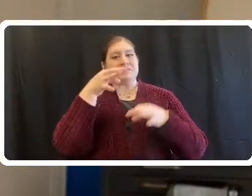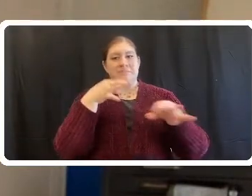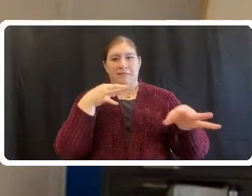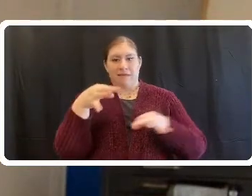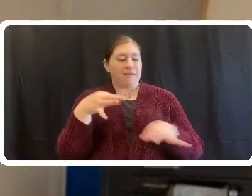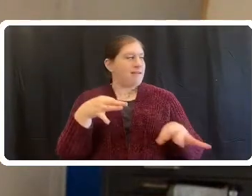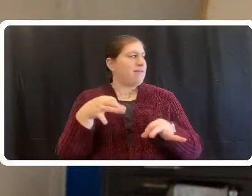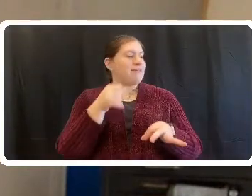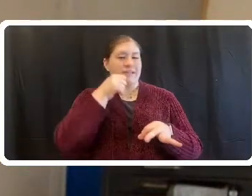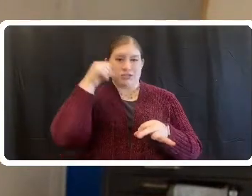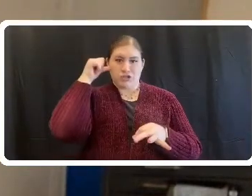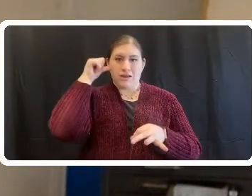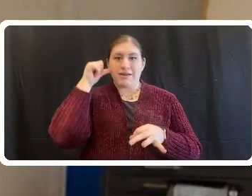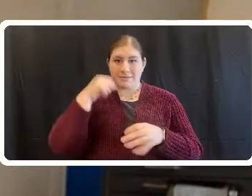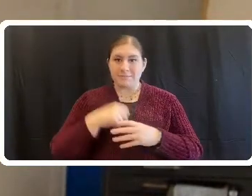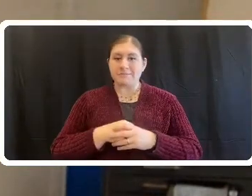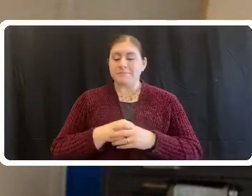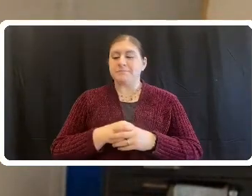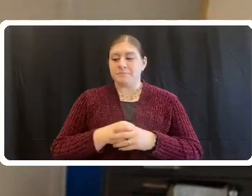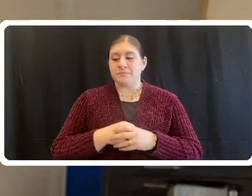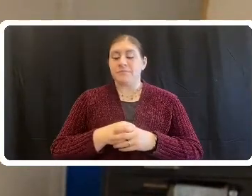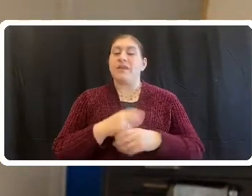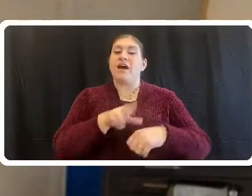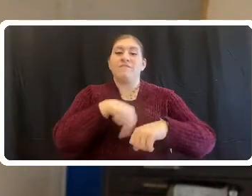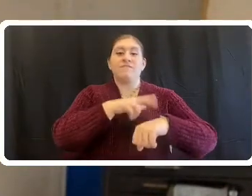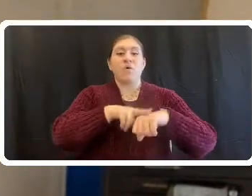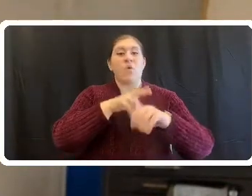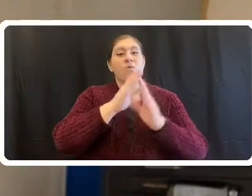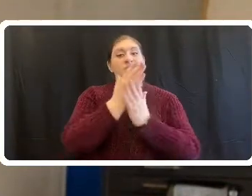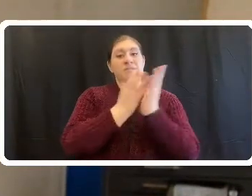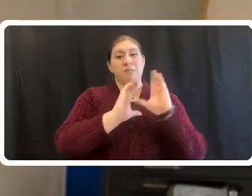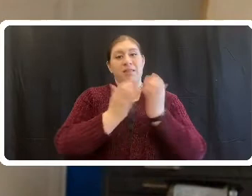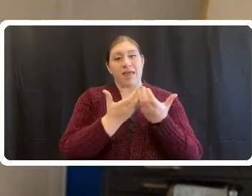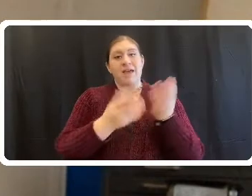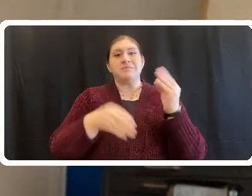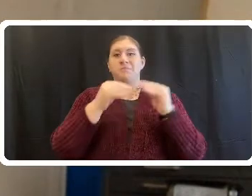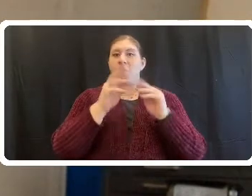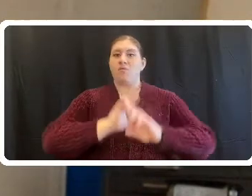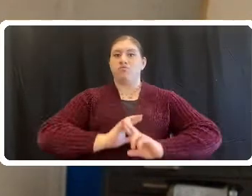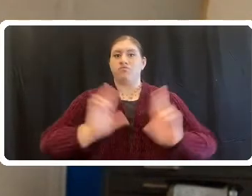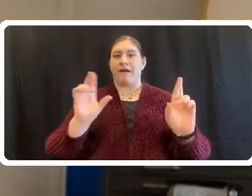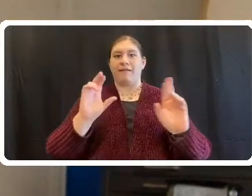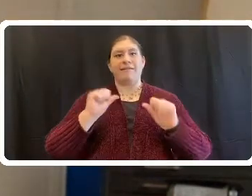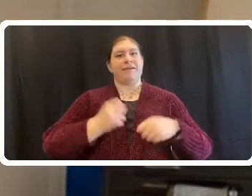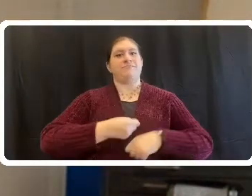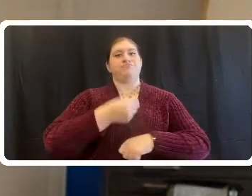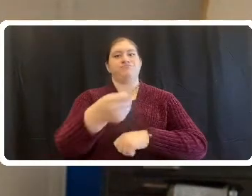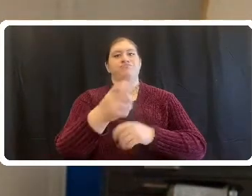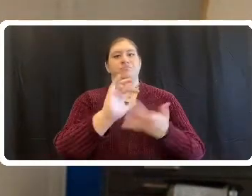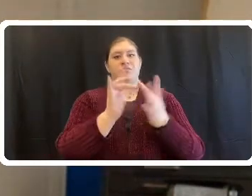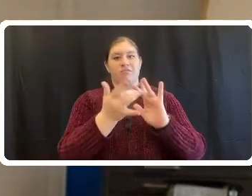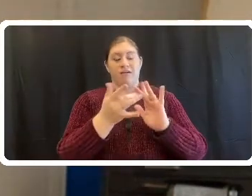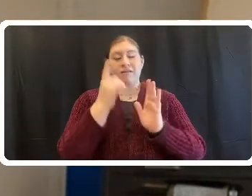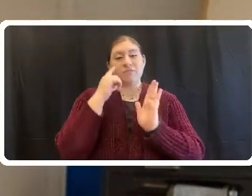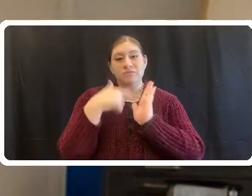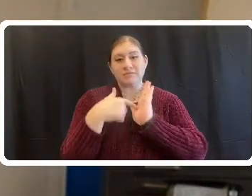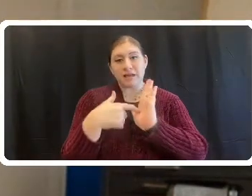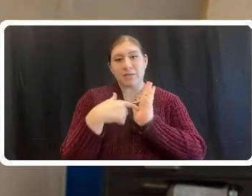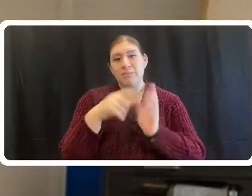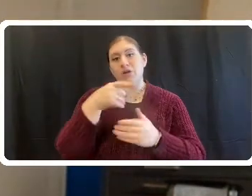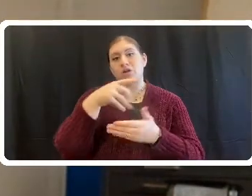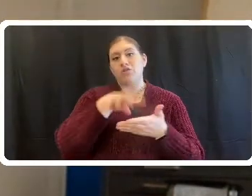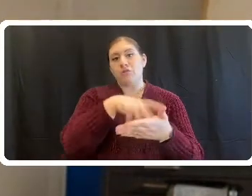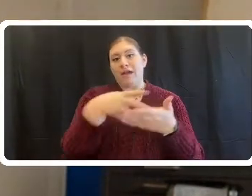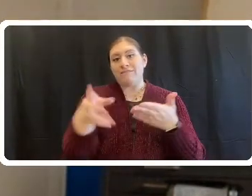about just yesterday. And of course, some classes are more readily placed online. So, for example, in